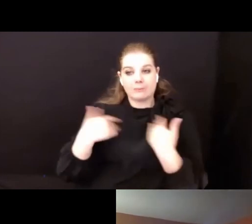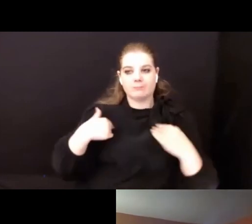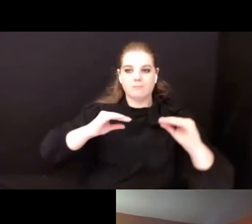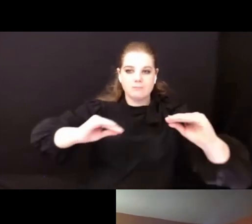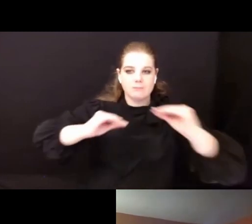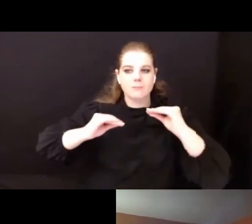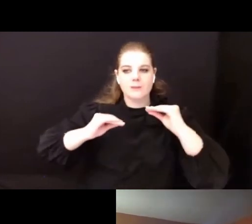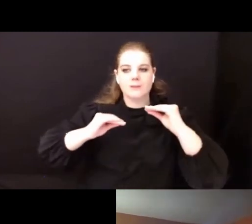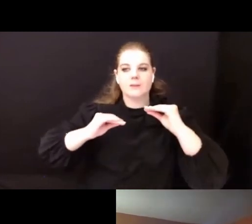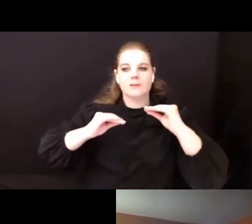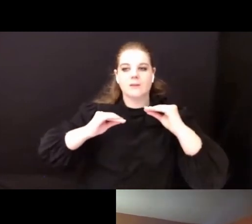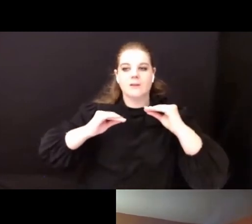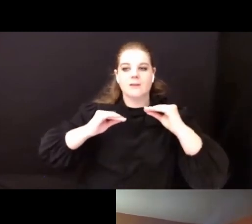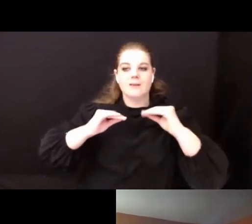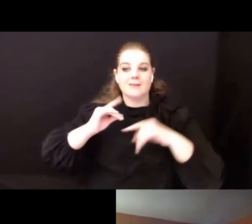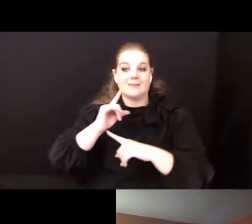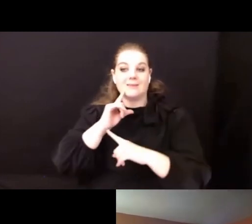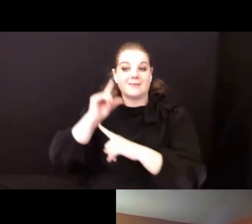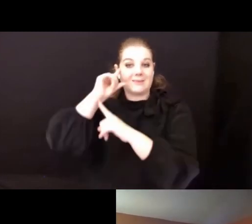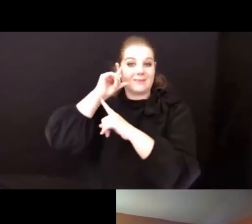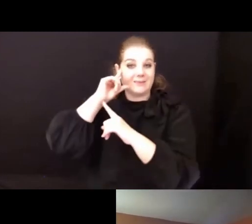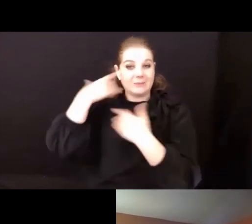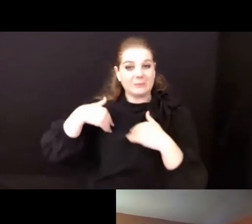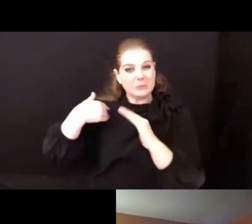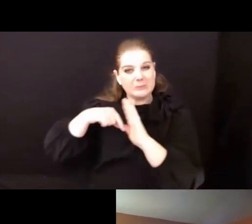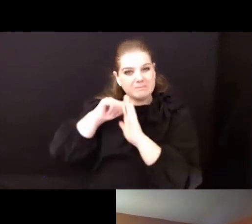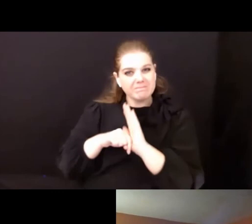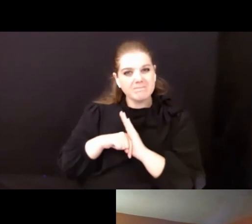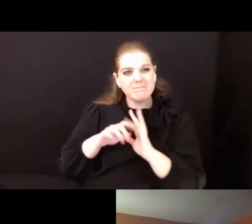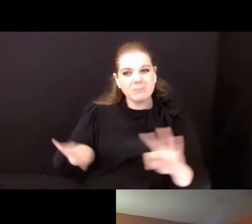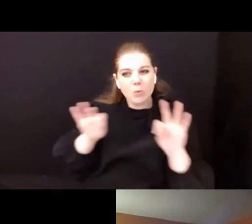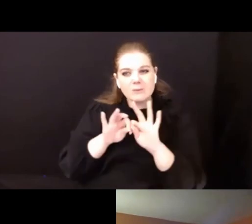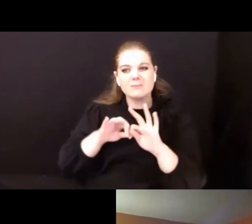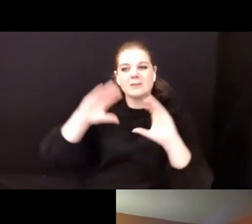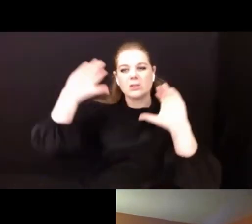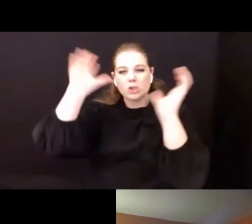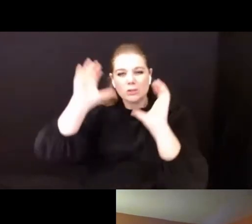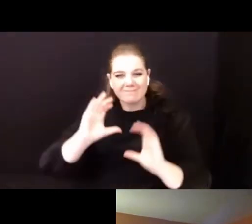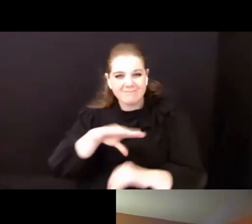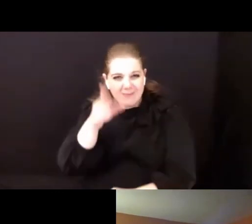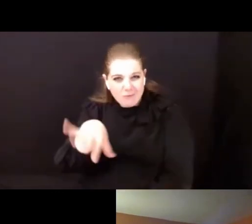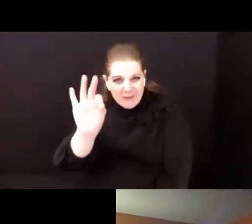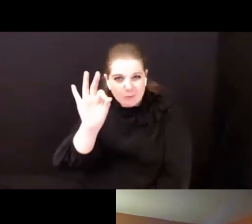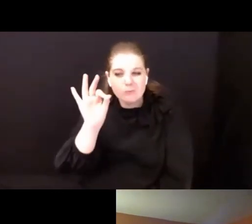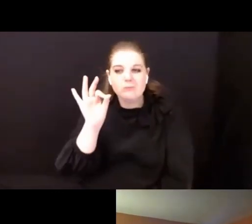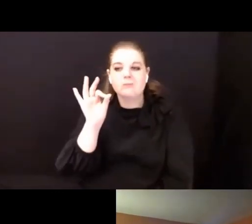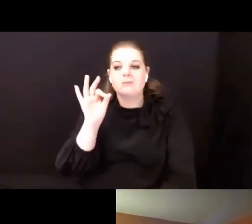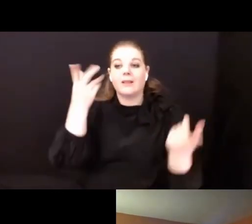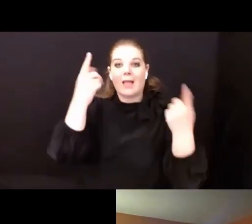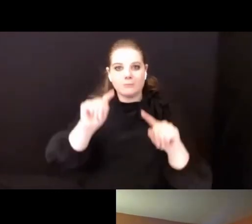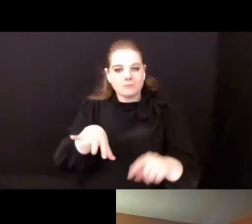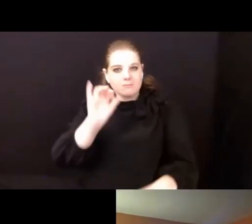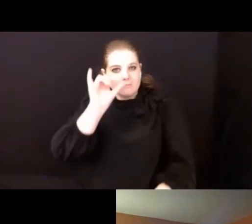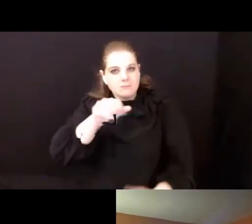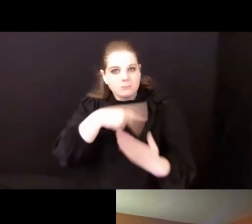of being deaf, something that he was searching for but never found until he was able to find it in the program. It